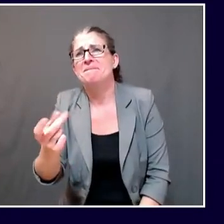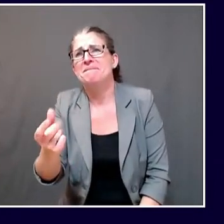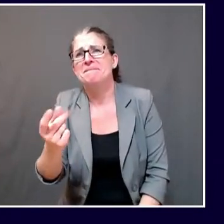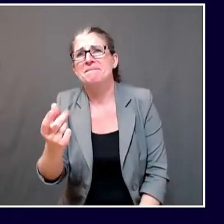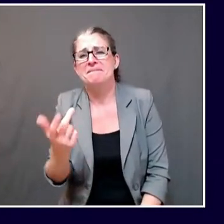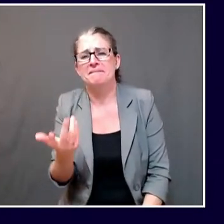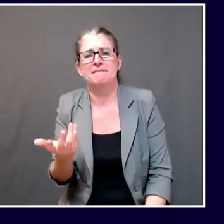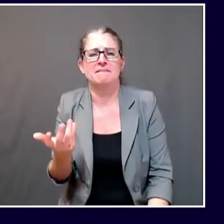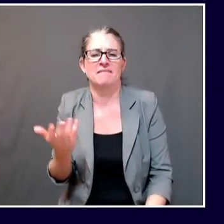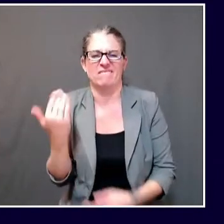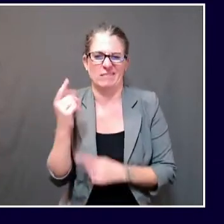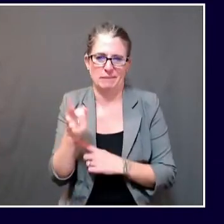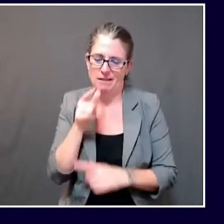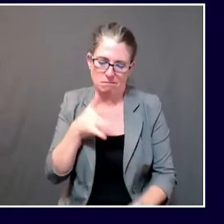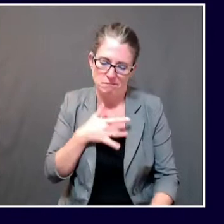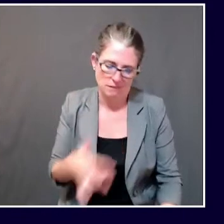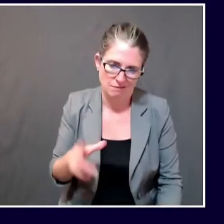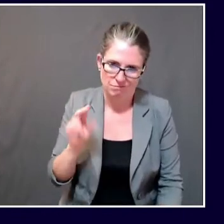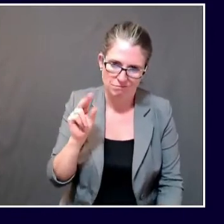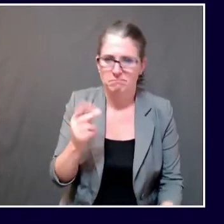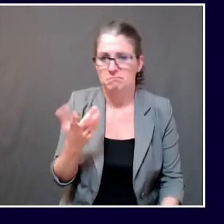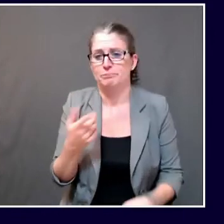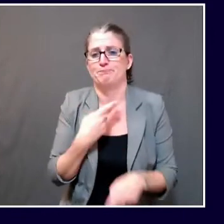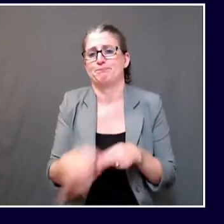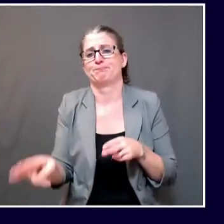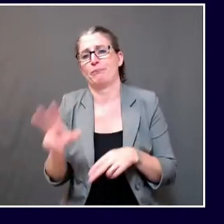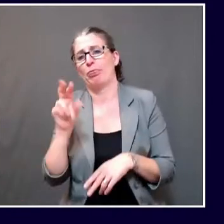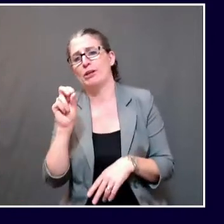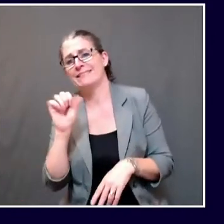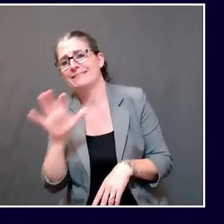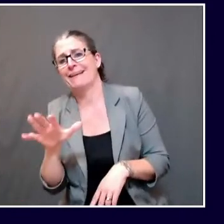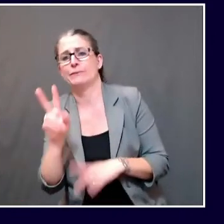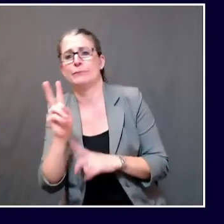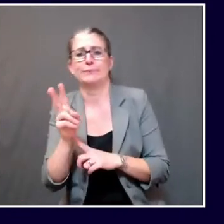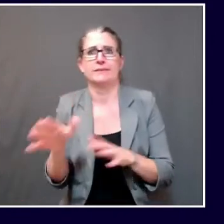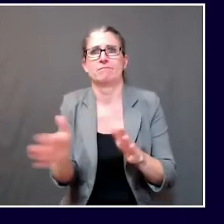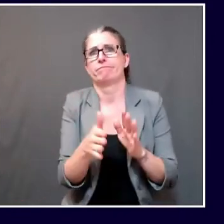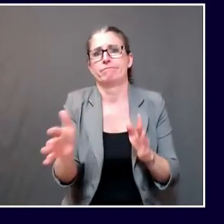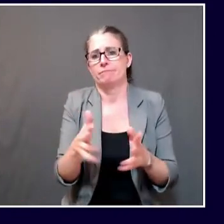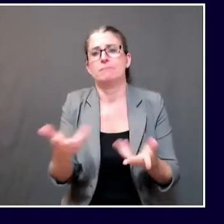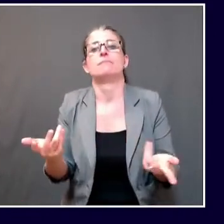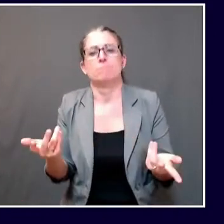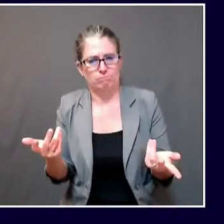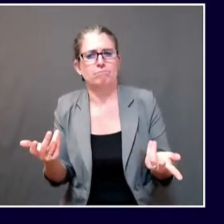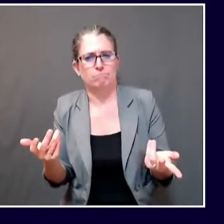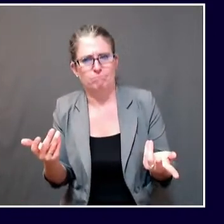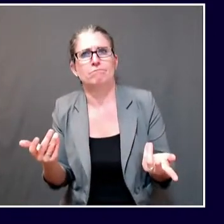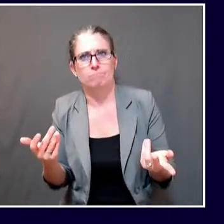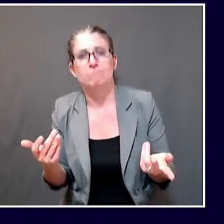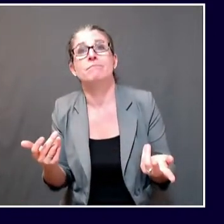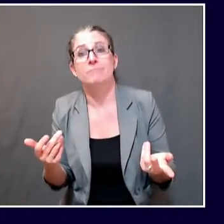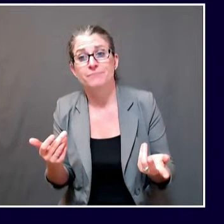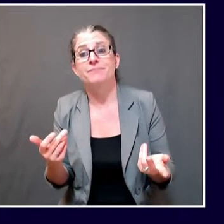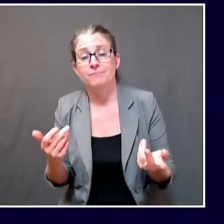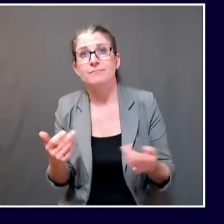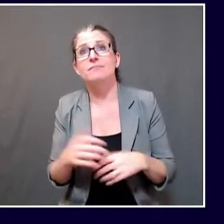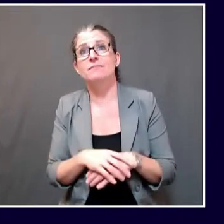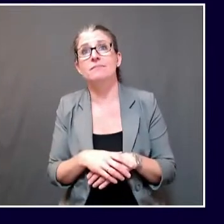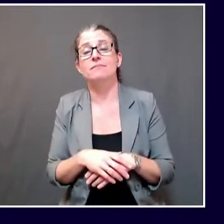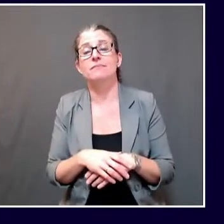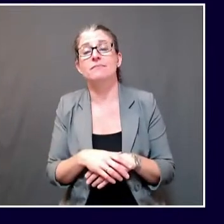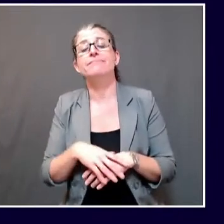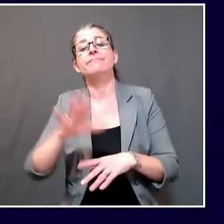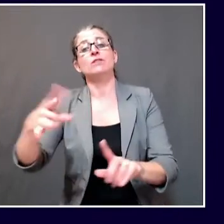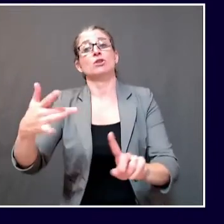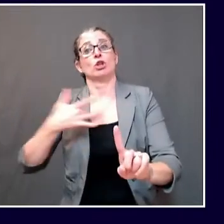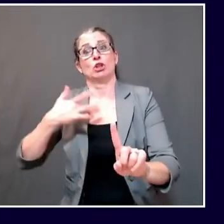perhaps, but what we are concerned about is the possibility that you might be in an area where there are already multiple individuals who